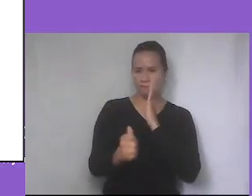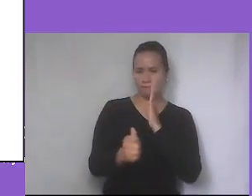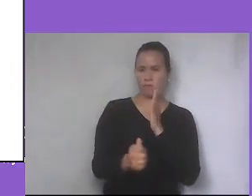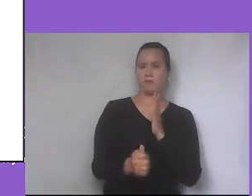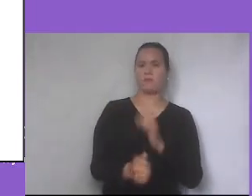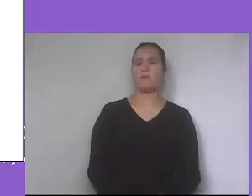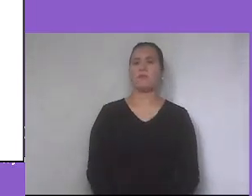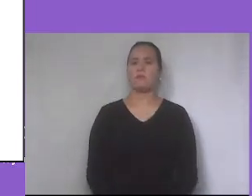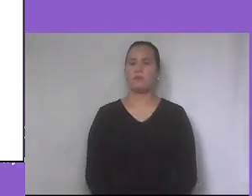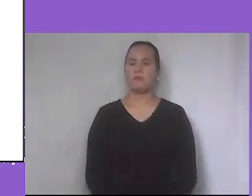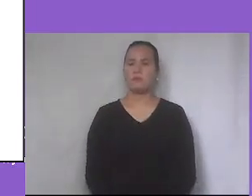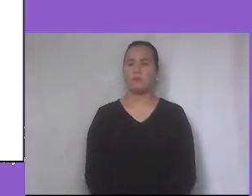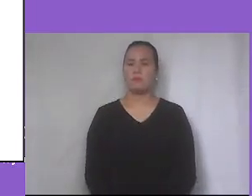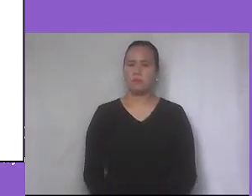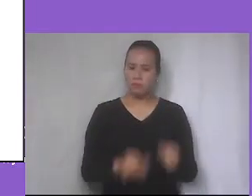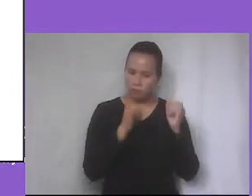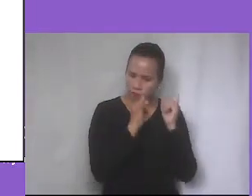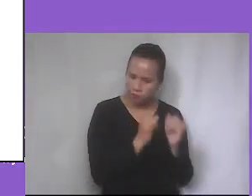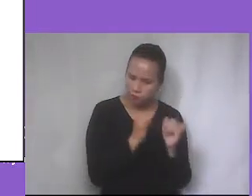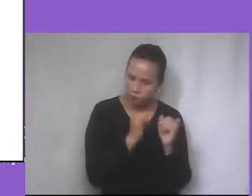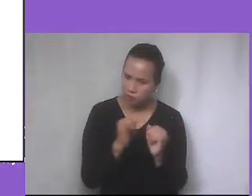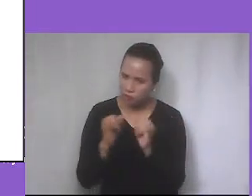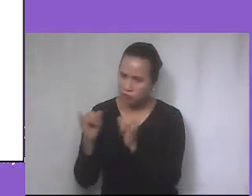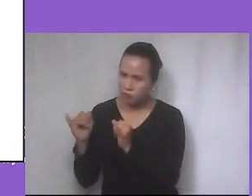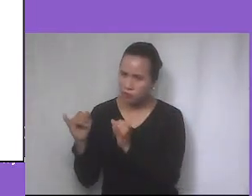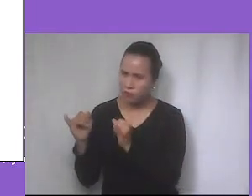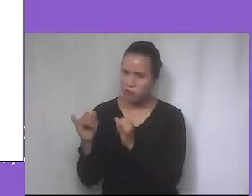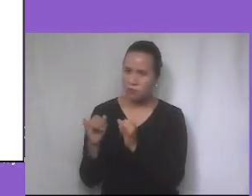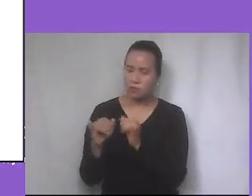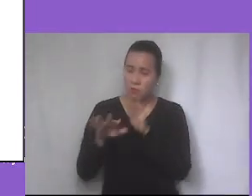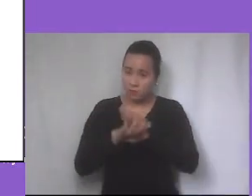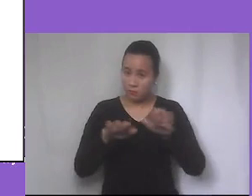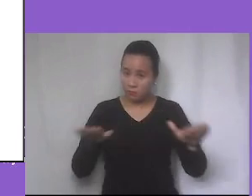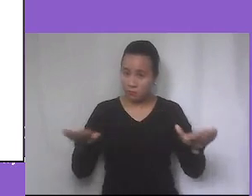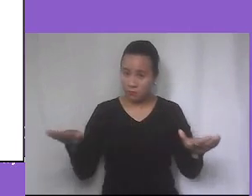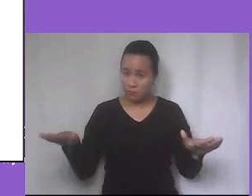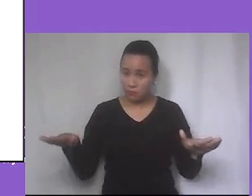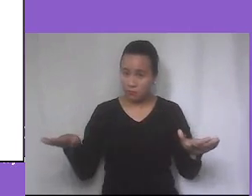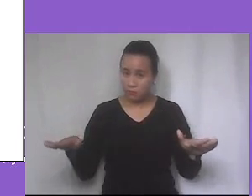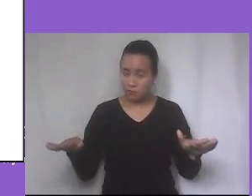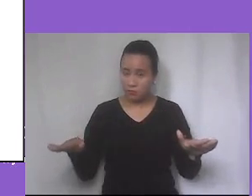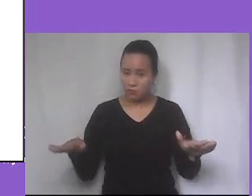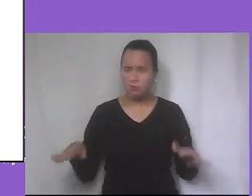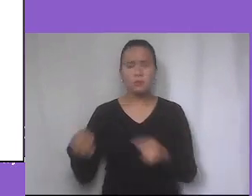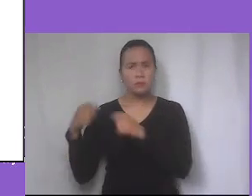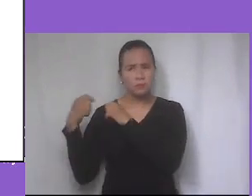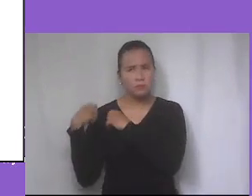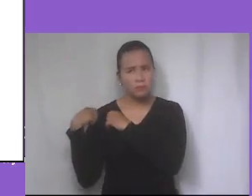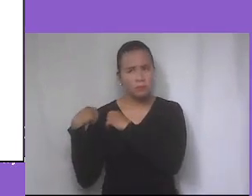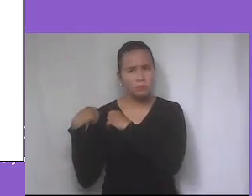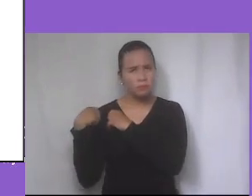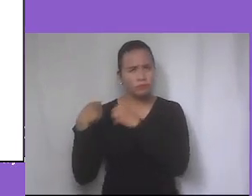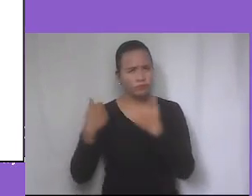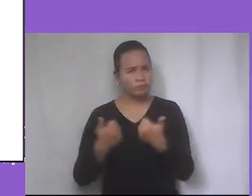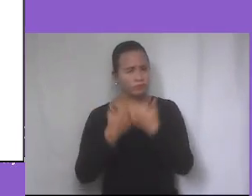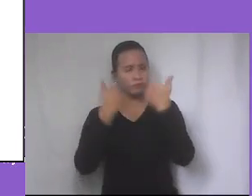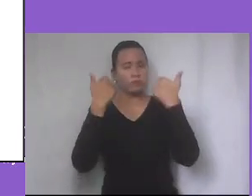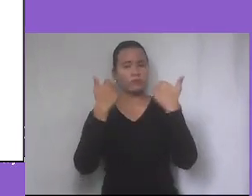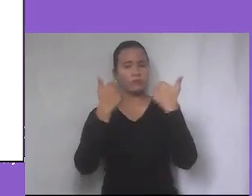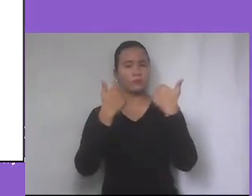intensify instruction. If it turns out that our children are finding that kind of task challenging, then we need to